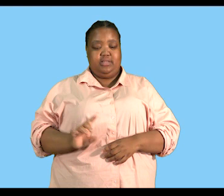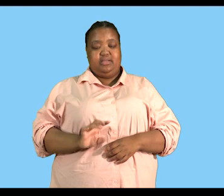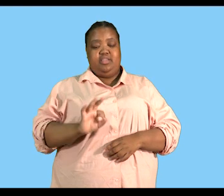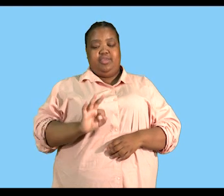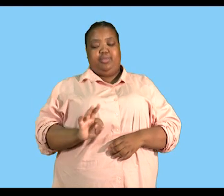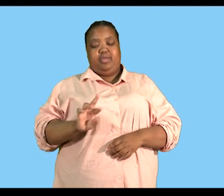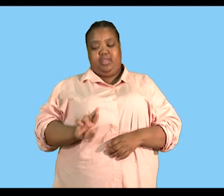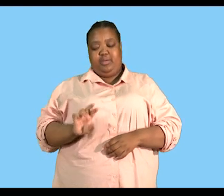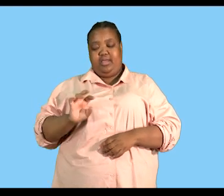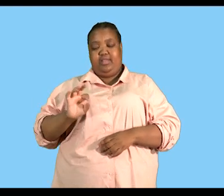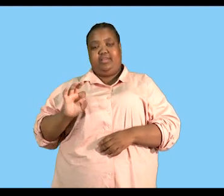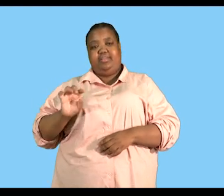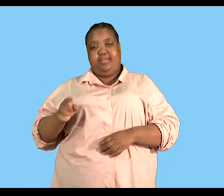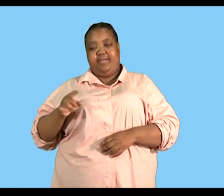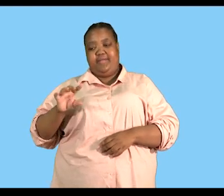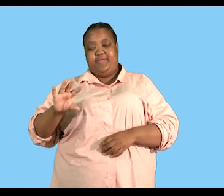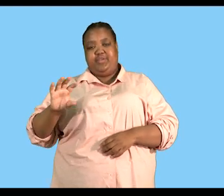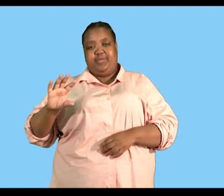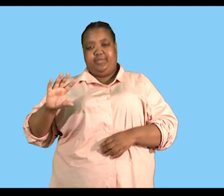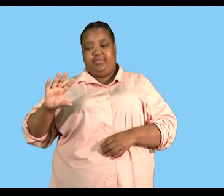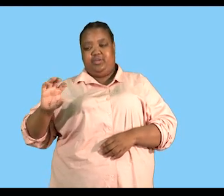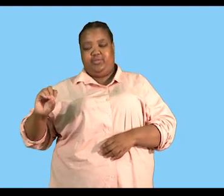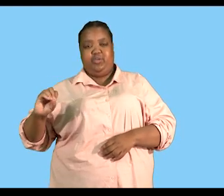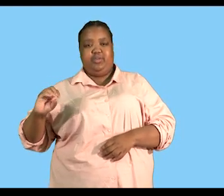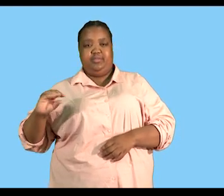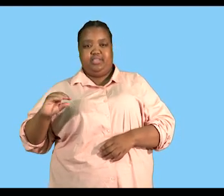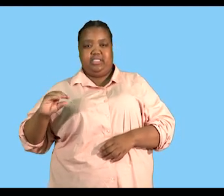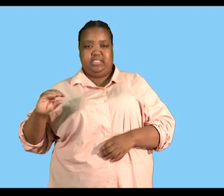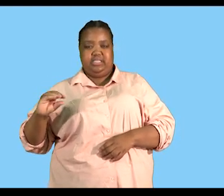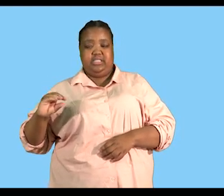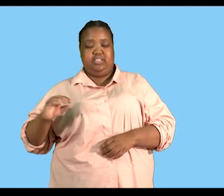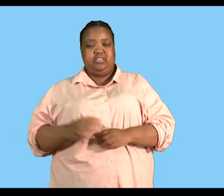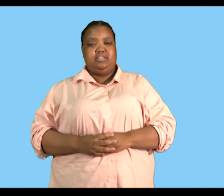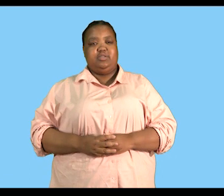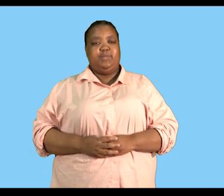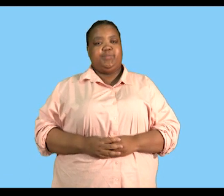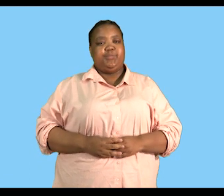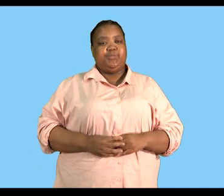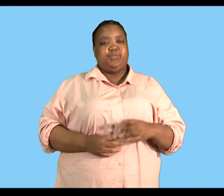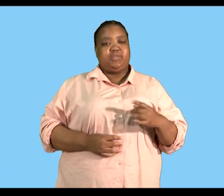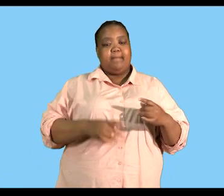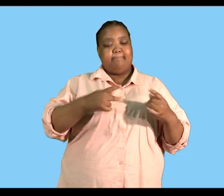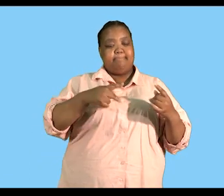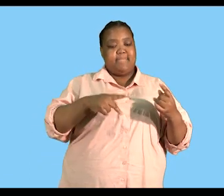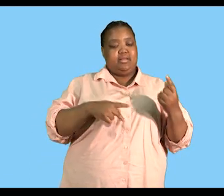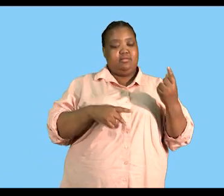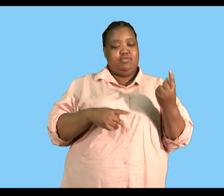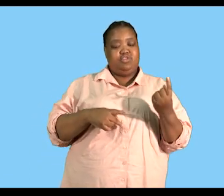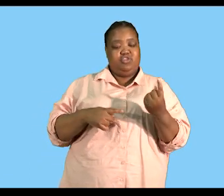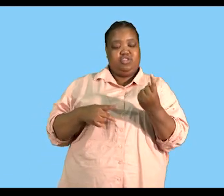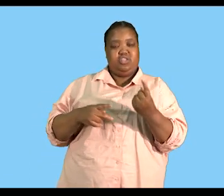rand 50. It means each pen will cost 3 rand 50 from this pack of